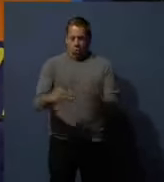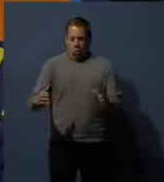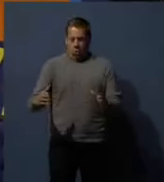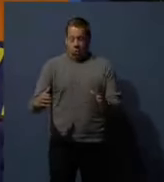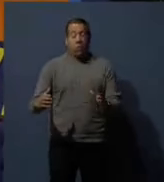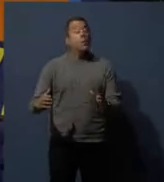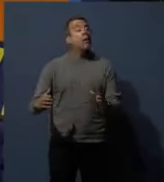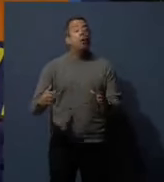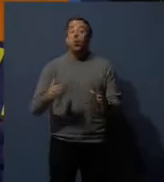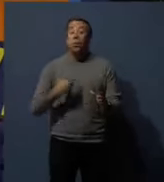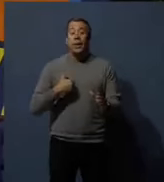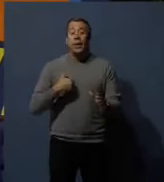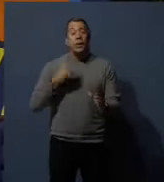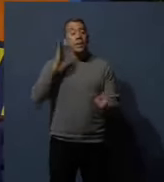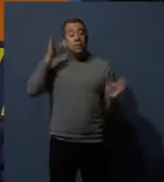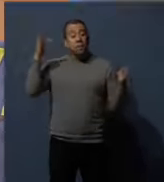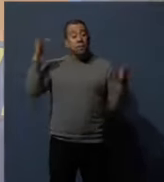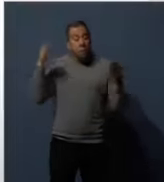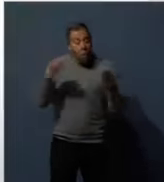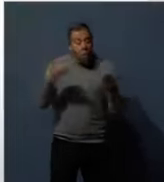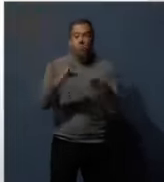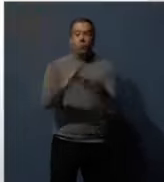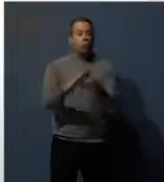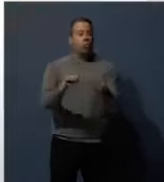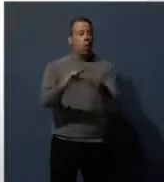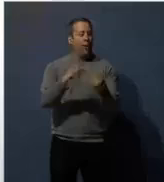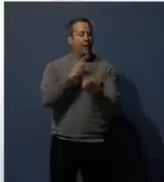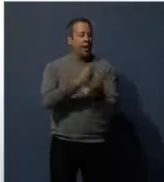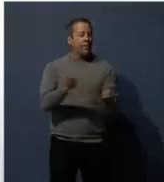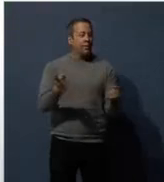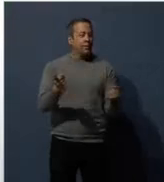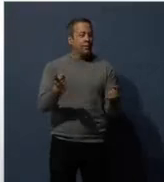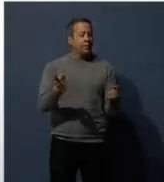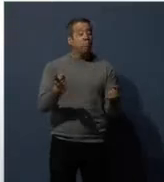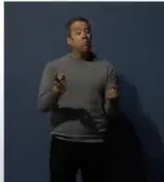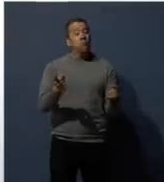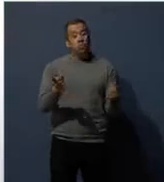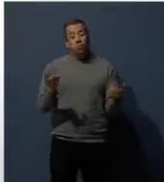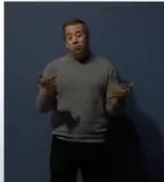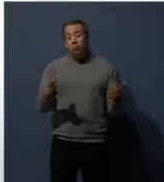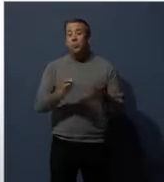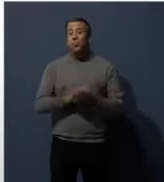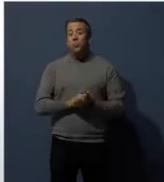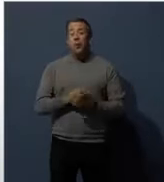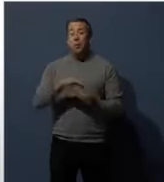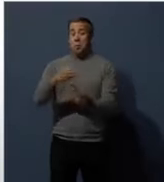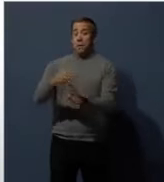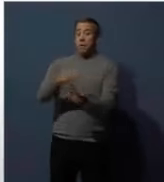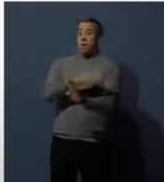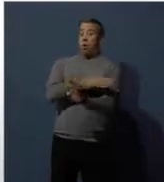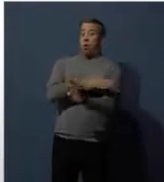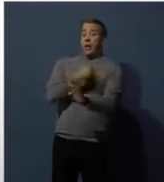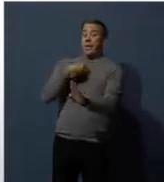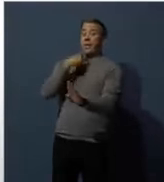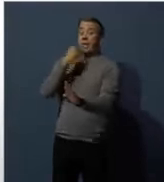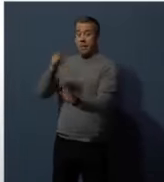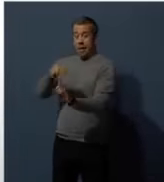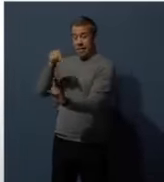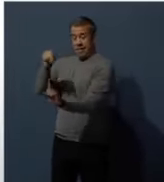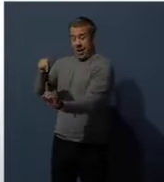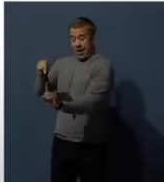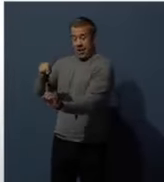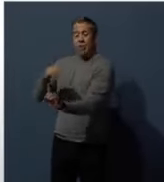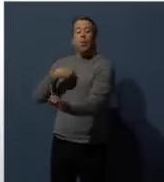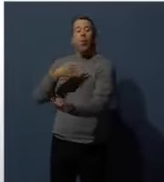using storytelling. Now, before I get there, I want to share with you 4 reasons why people don't